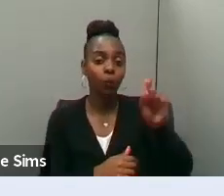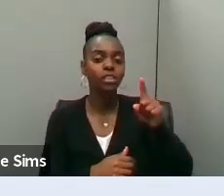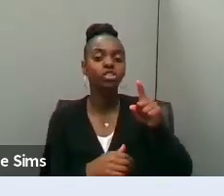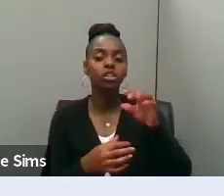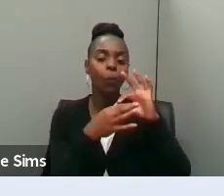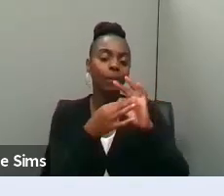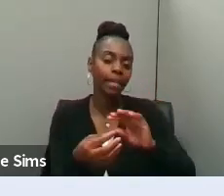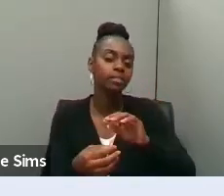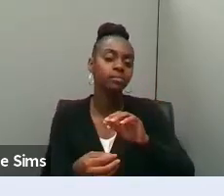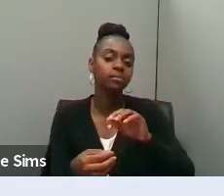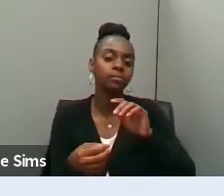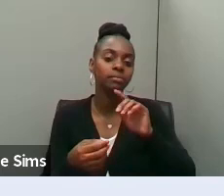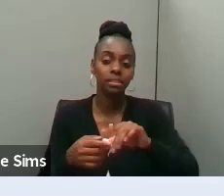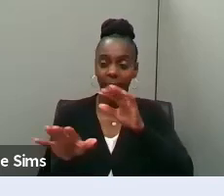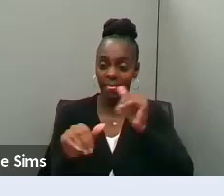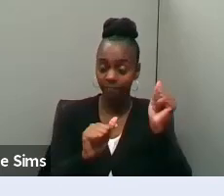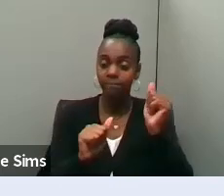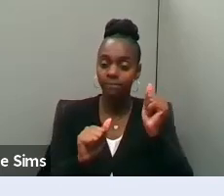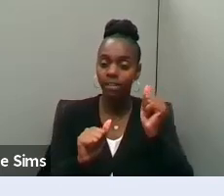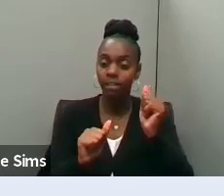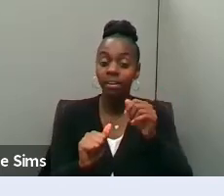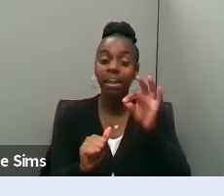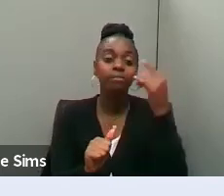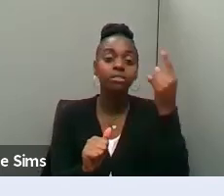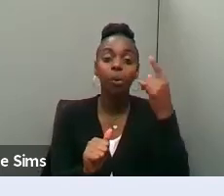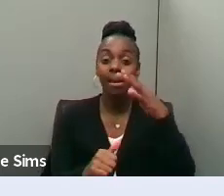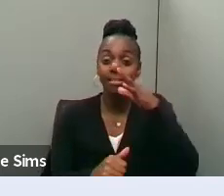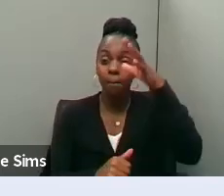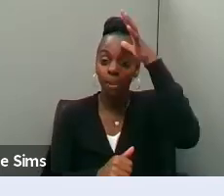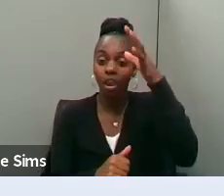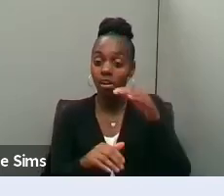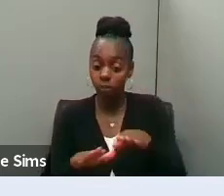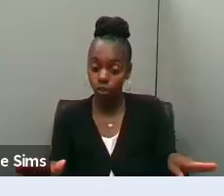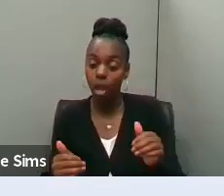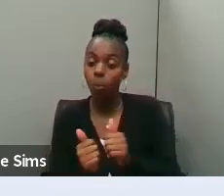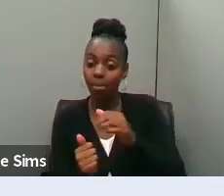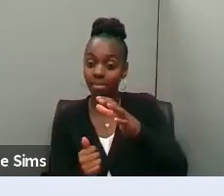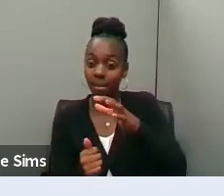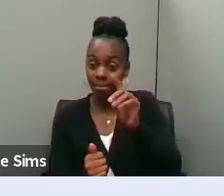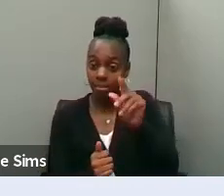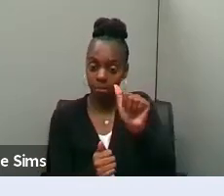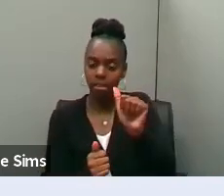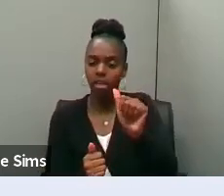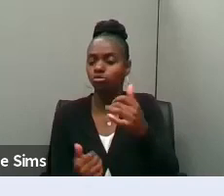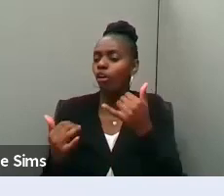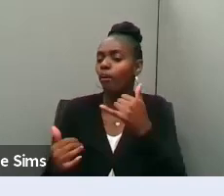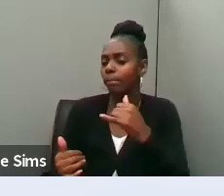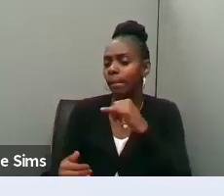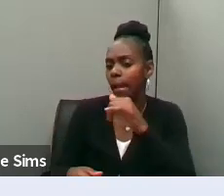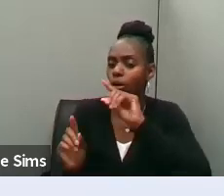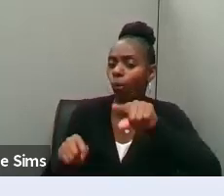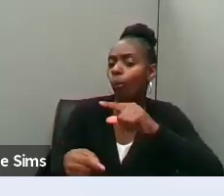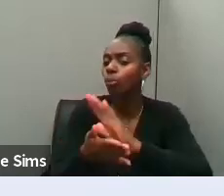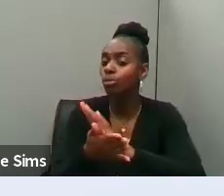leave. If someone is a parent of a child with a disability who is currently out of school, does the workplace have